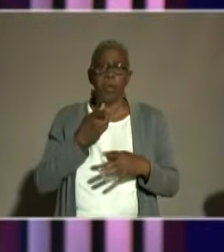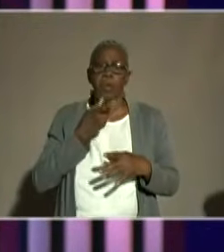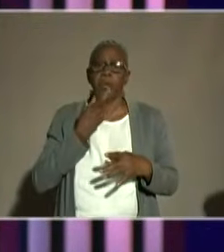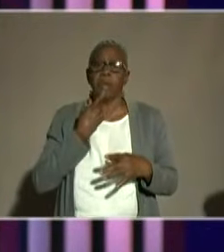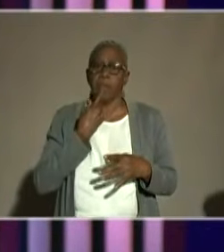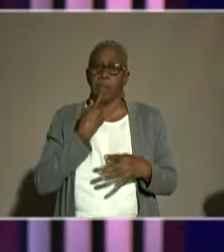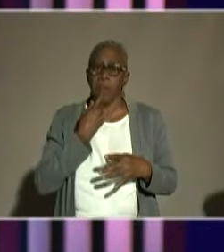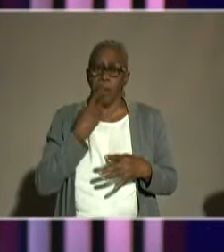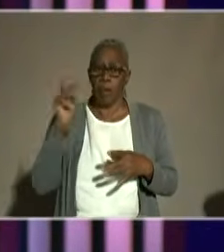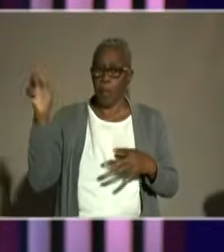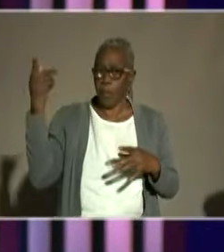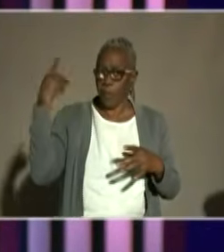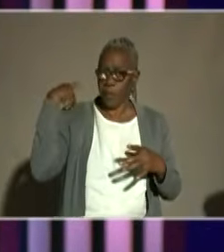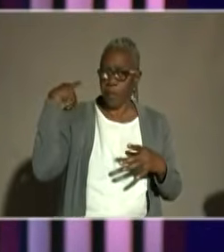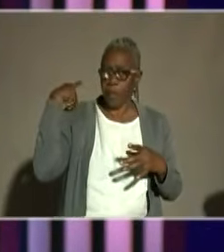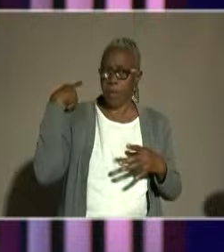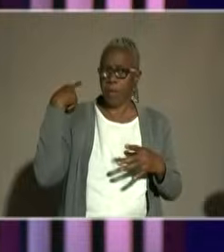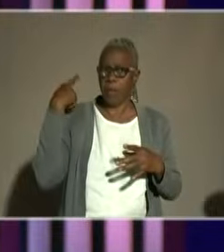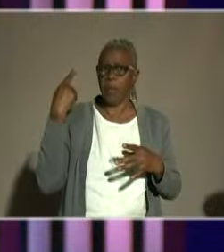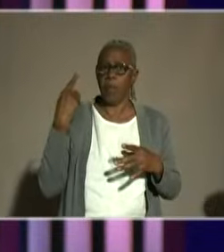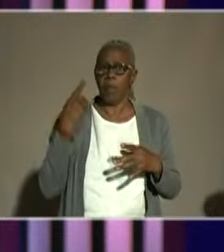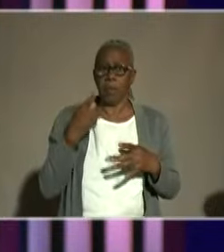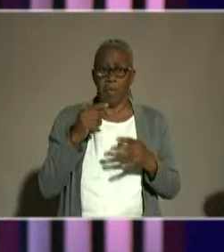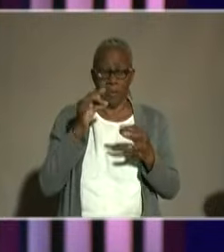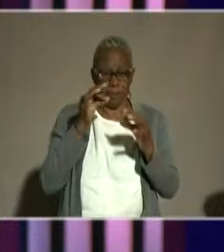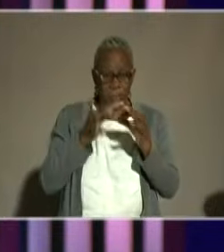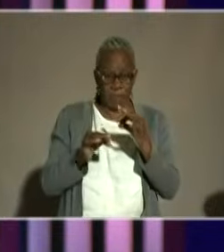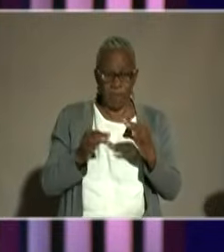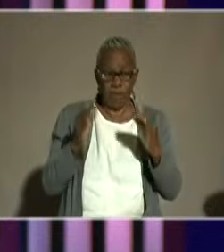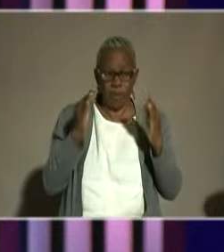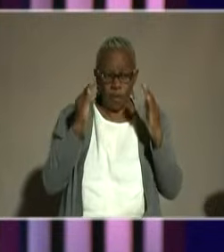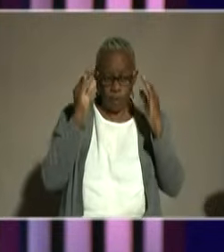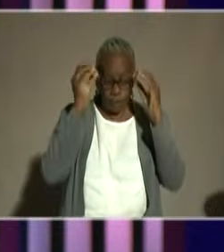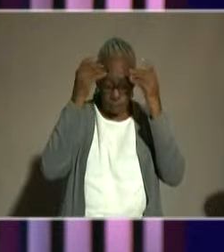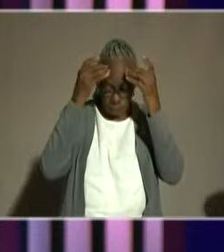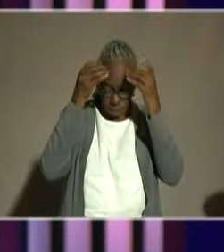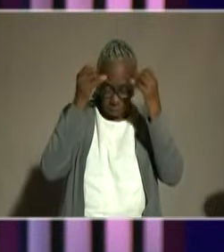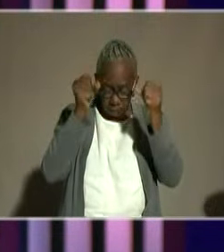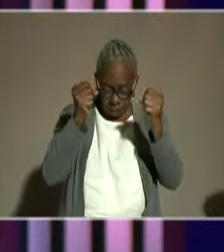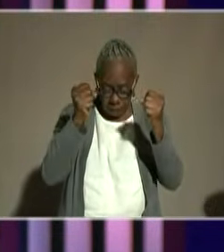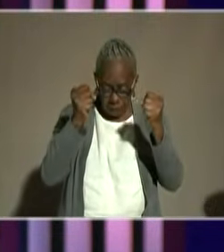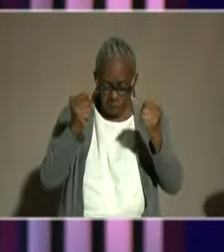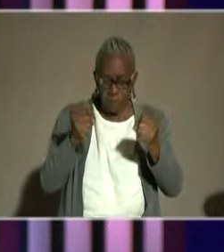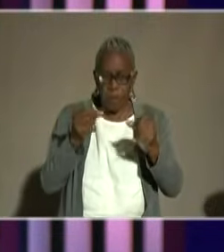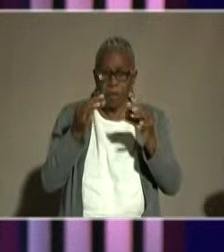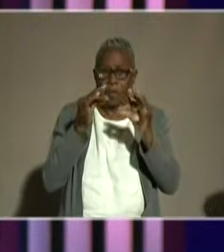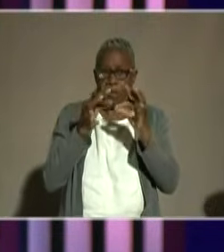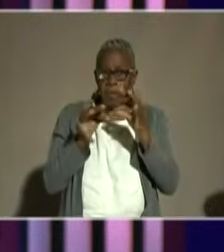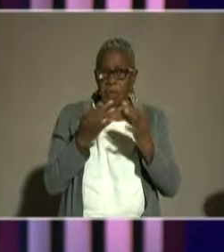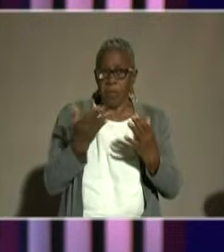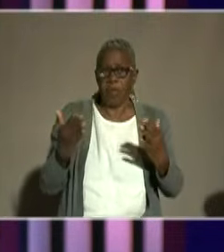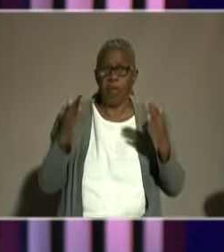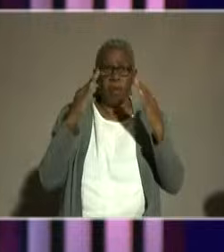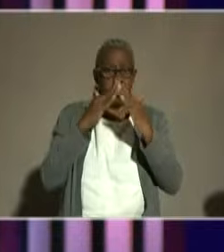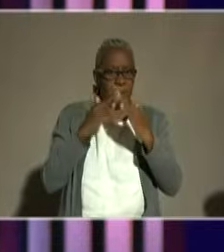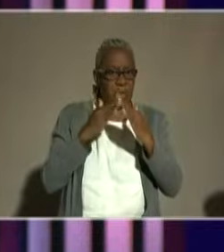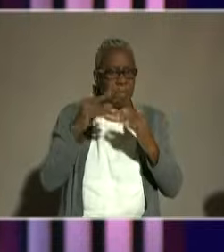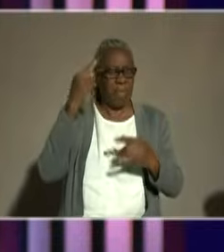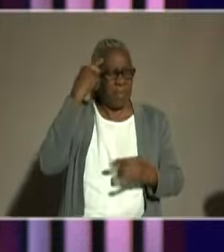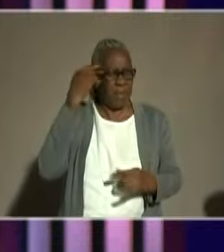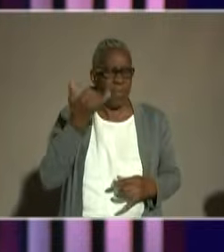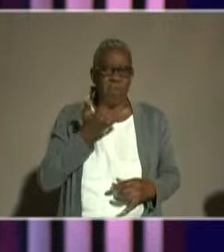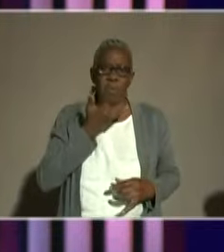because a simple majority of both houses will do it if we do not agree who that person is. I think that is wrong. I think that